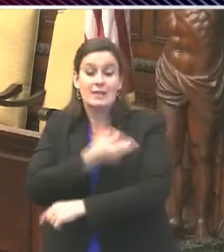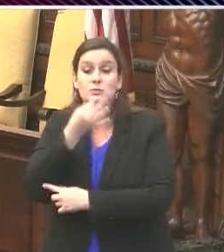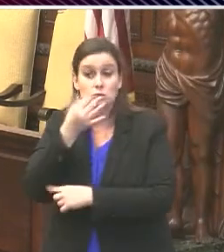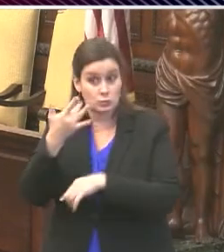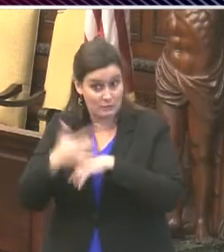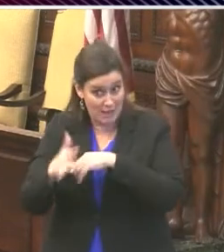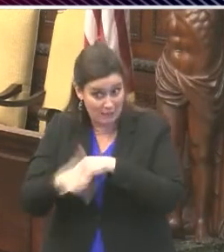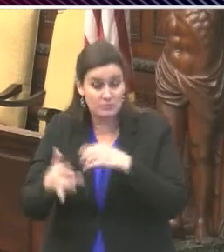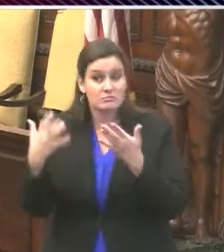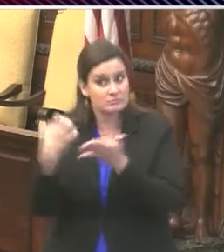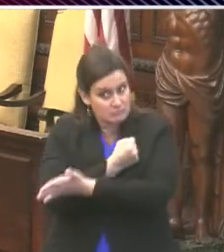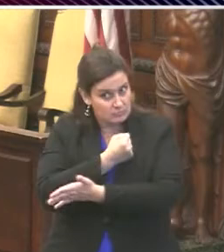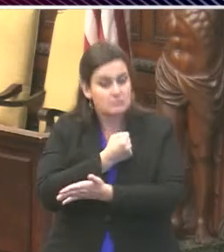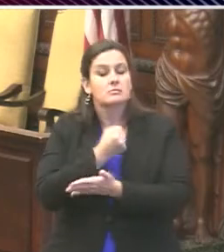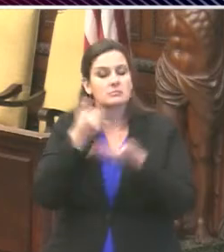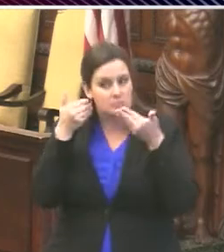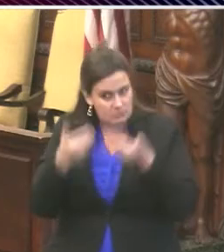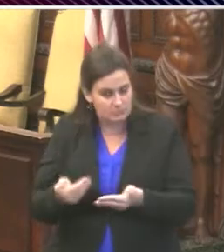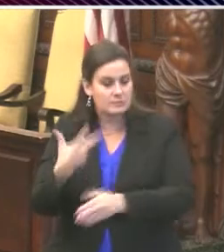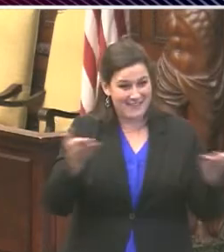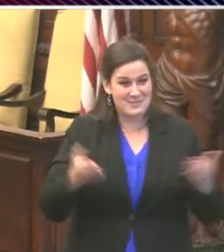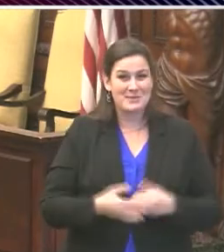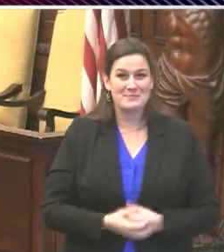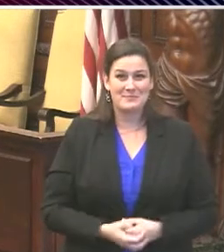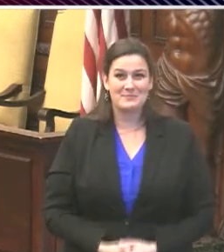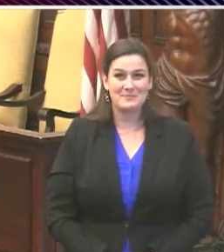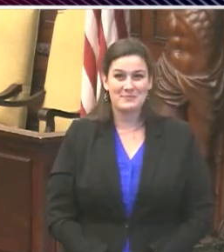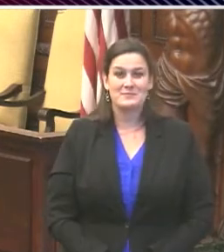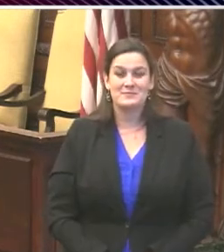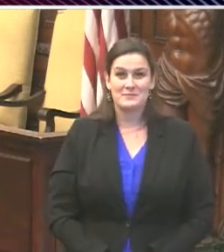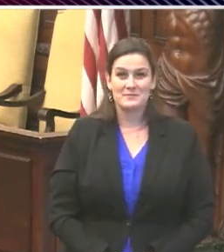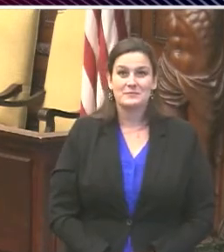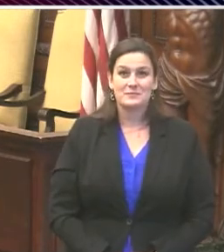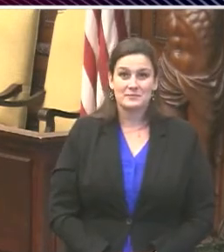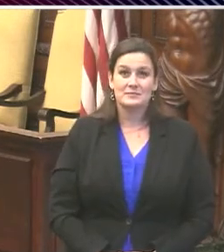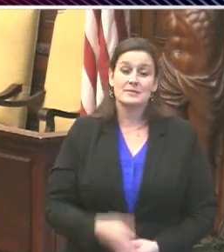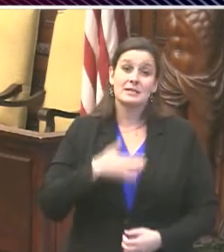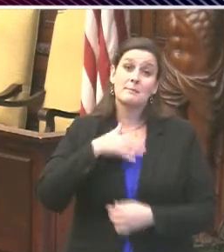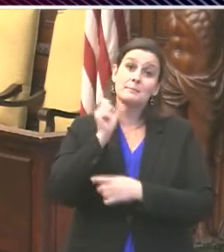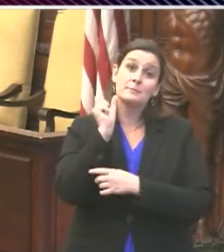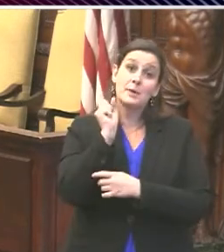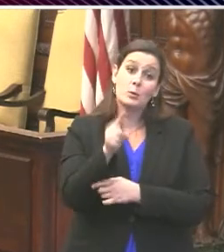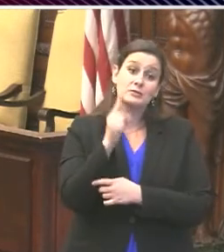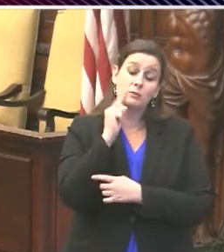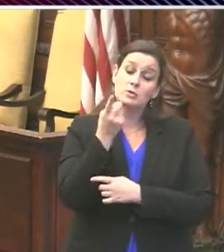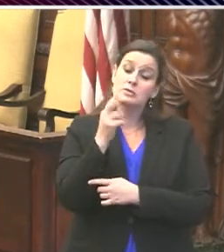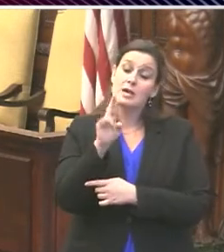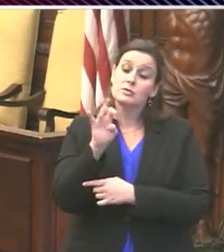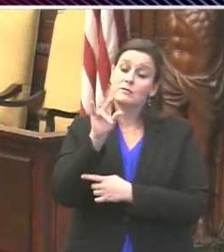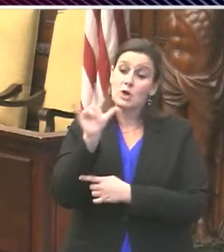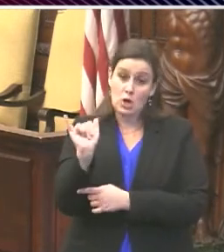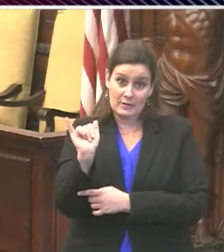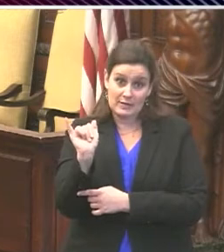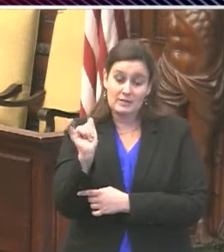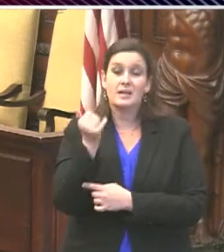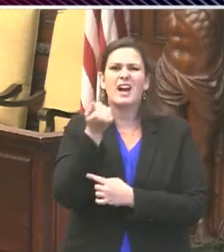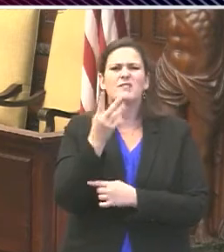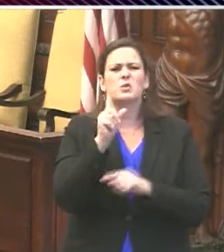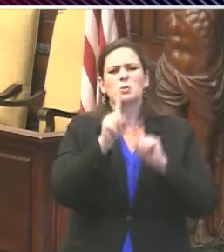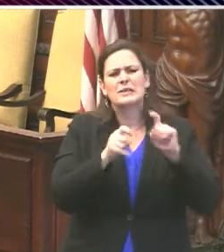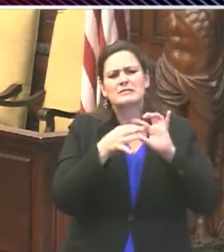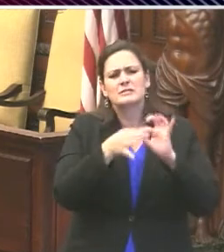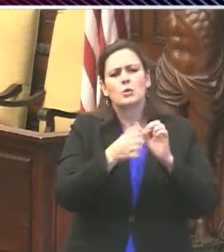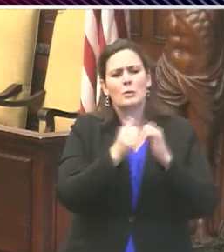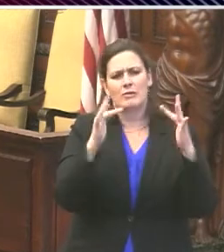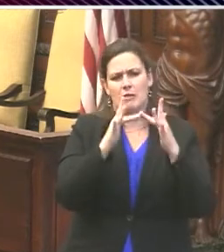And so it's a good time for people to commit to getting their flu shot. My question is for Dr. Farley. Just a few questions, and it's related to